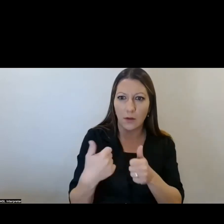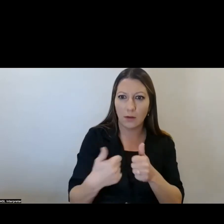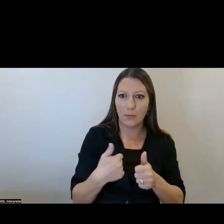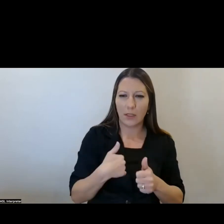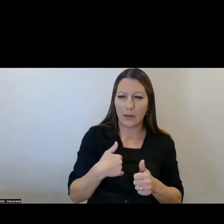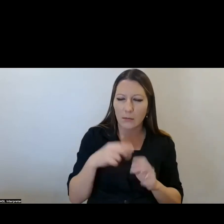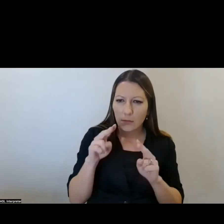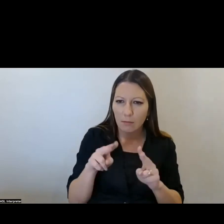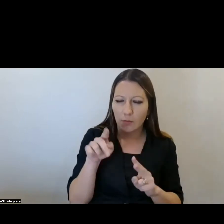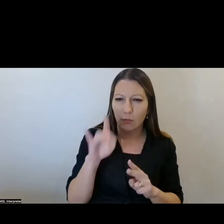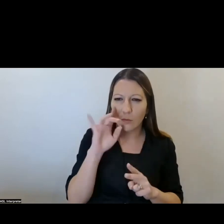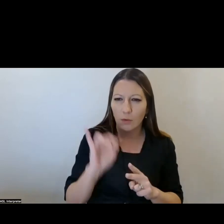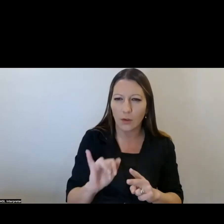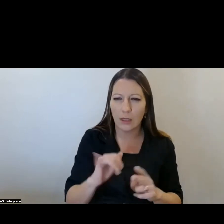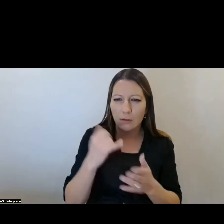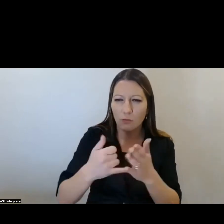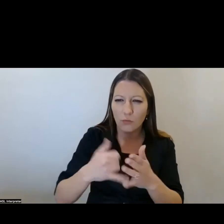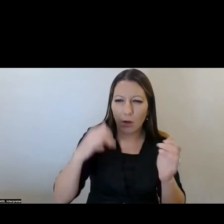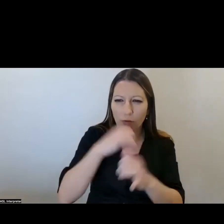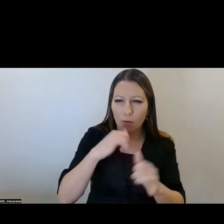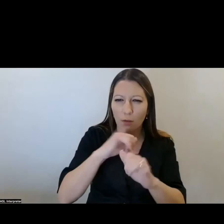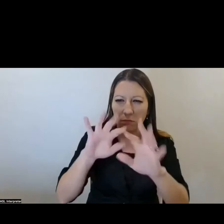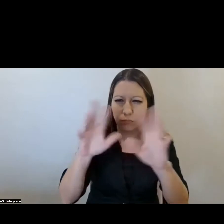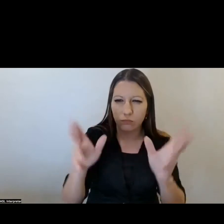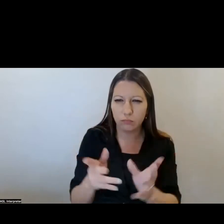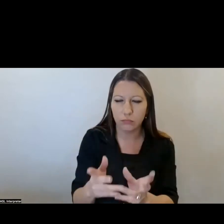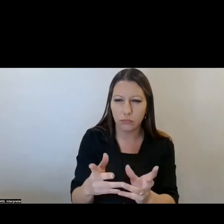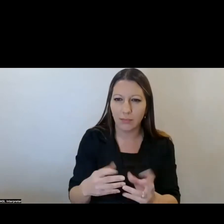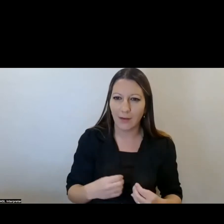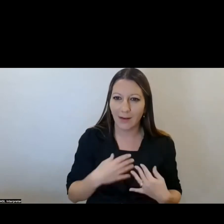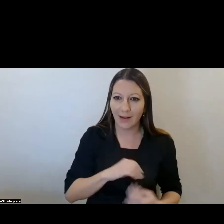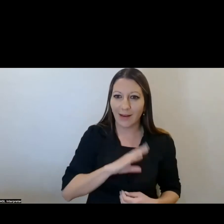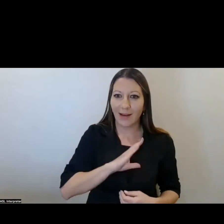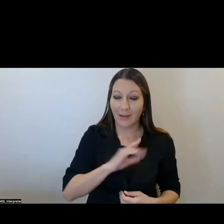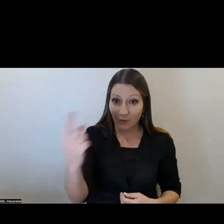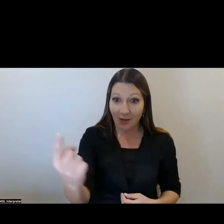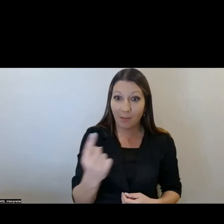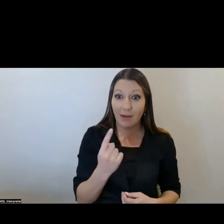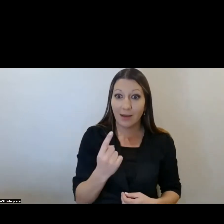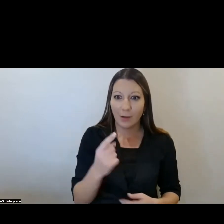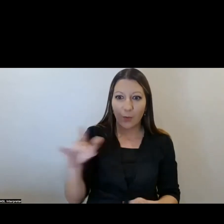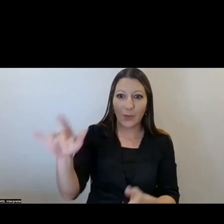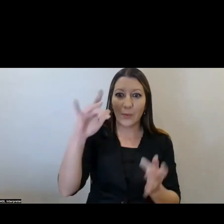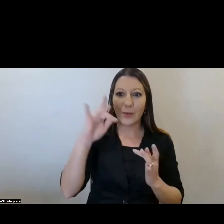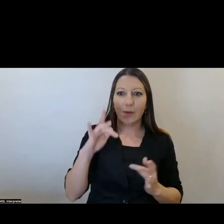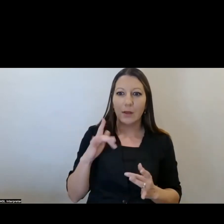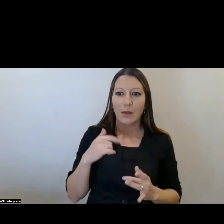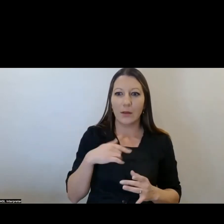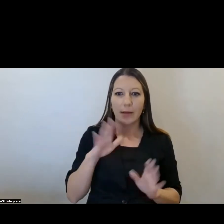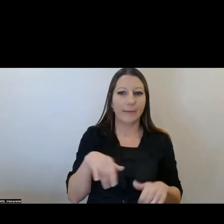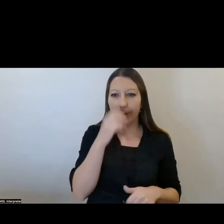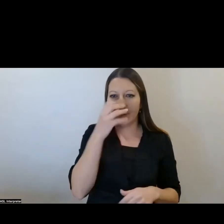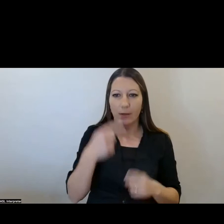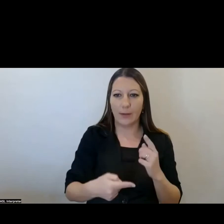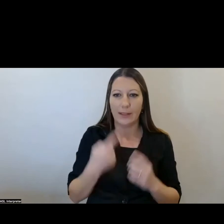stash. Bristles my hair like a spider crawled in there. I do not see you in a bush, not in a tree, not in a car. You let me be. I went